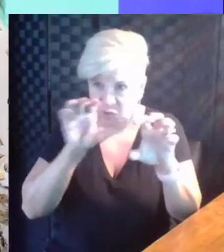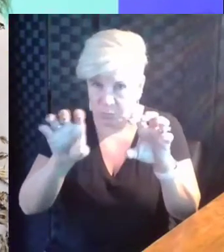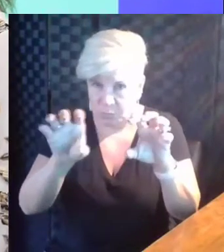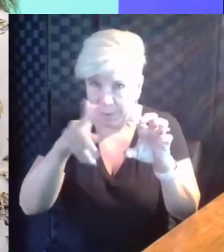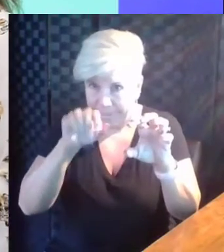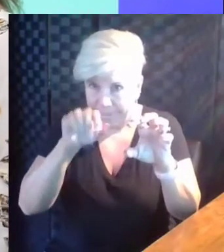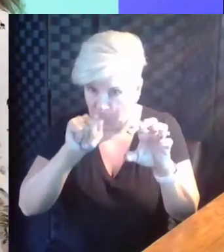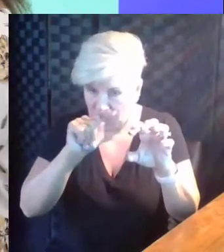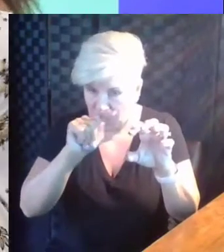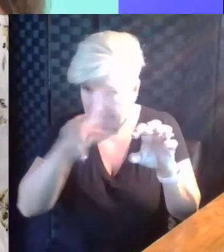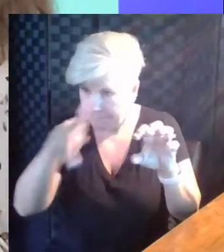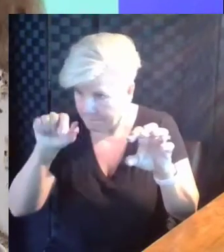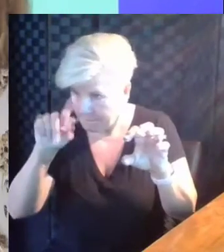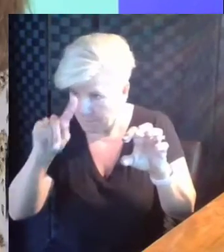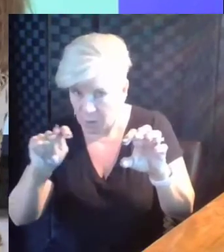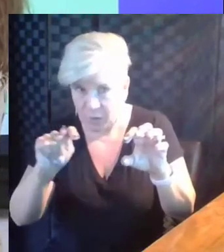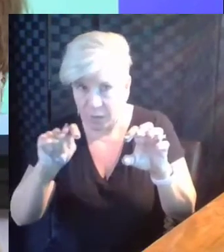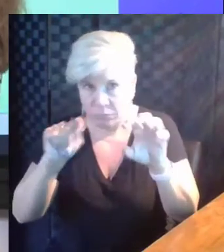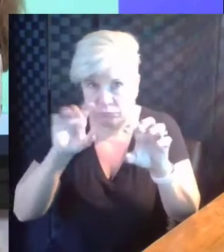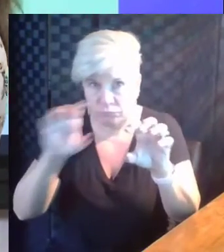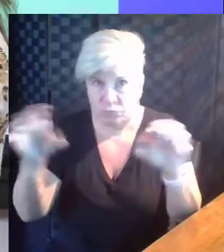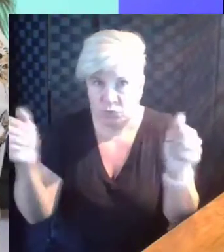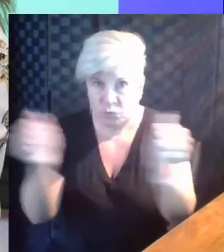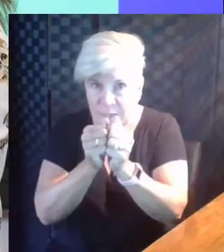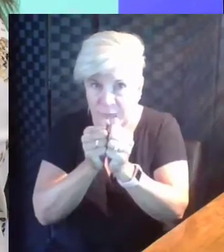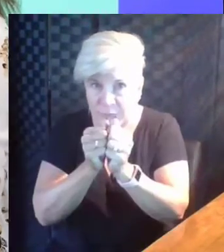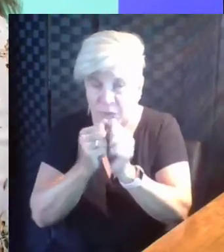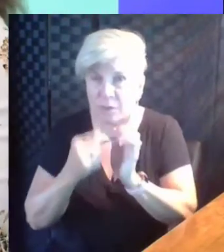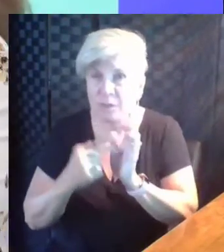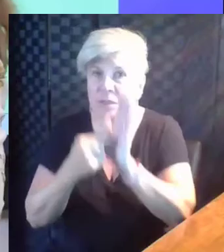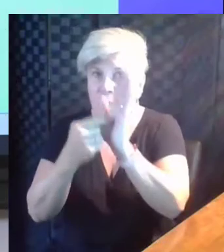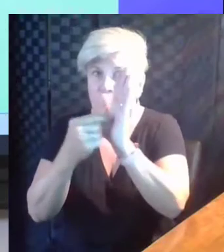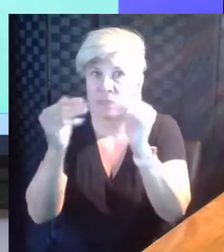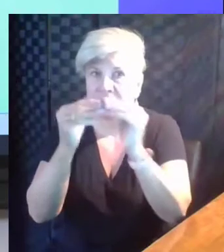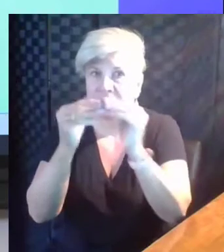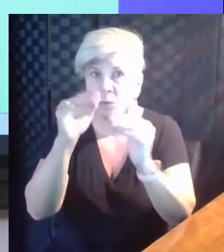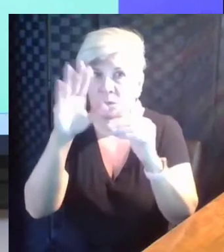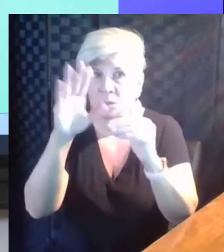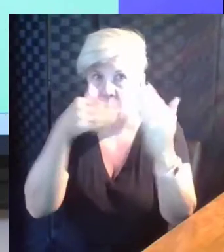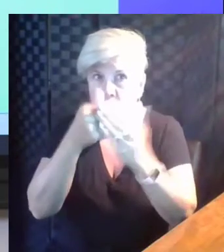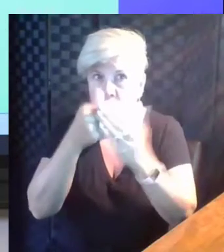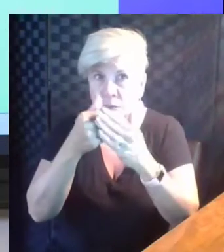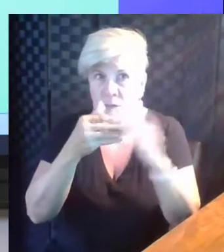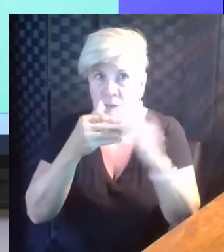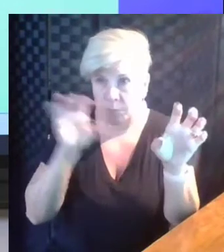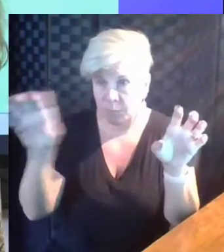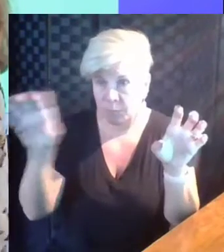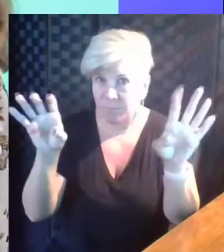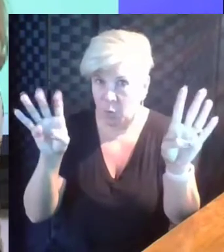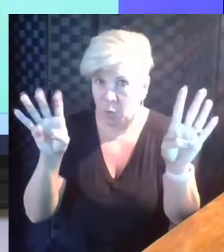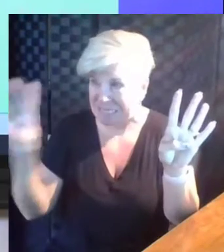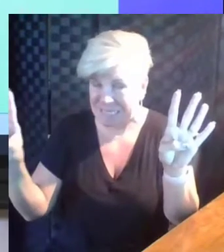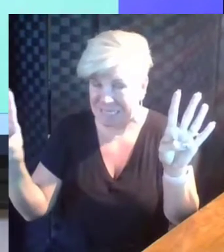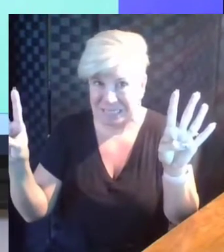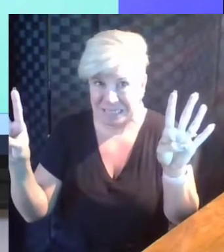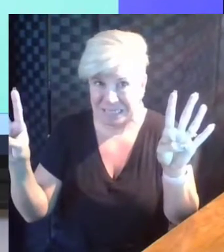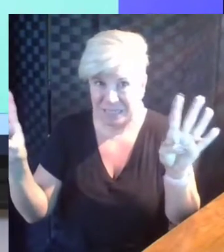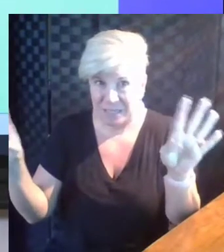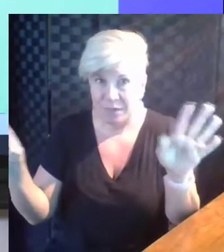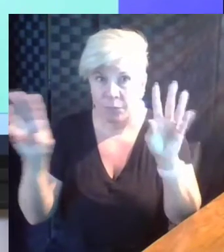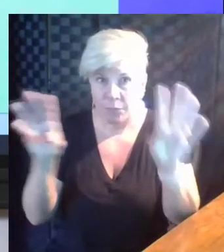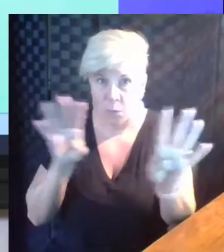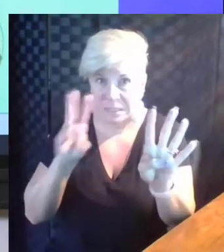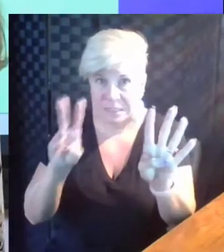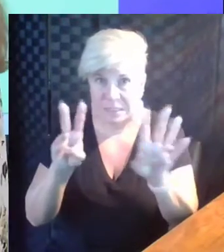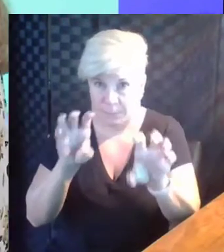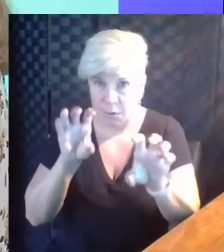parts here, when you put them together, that represents the whole. So in this case, our 2 parts, our 4 and our 6, could go